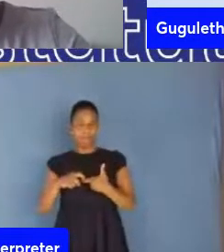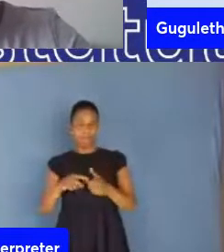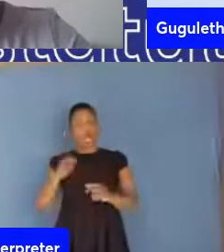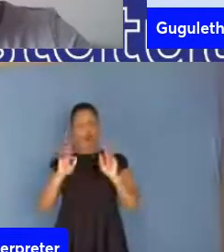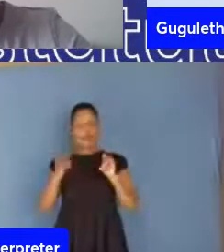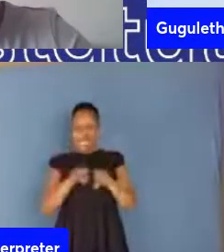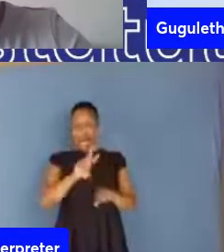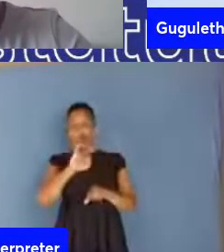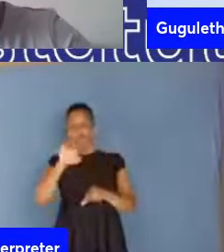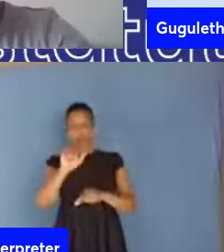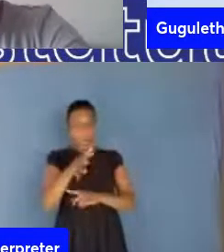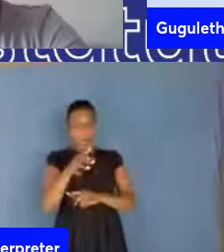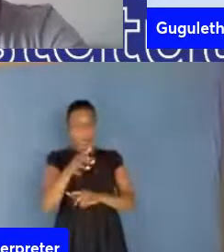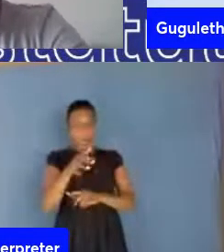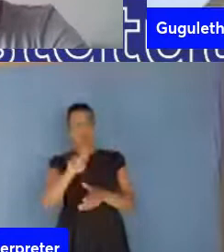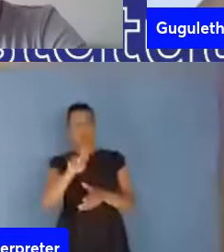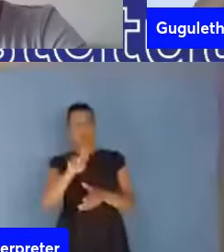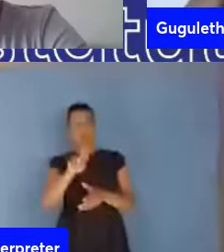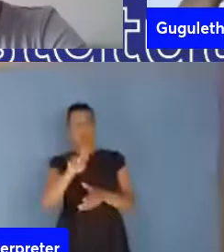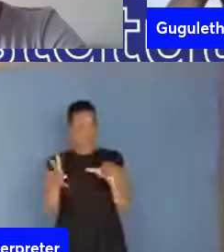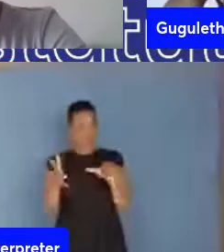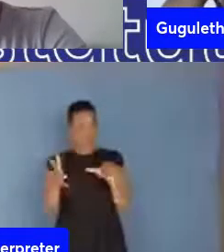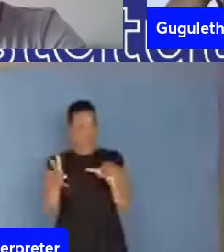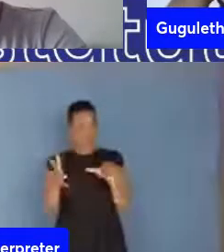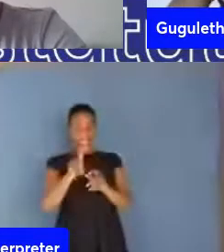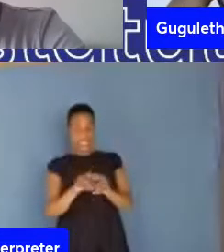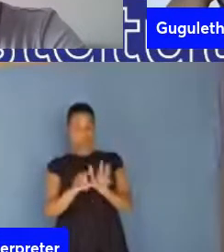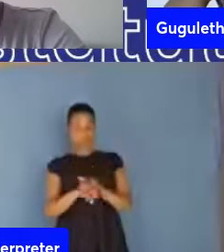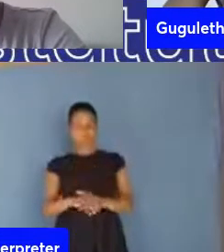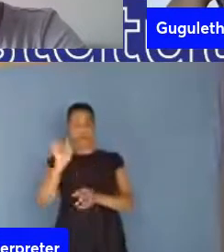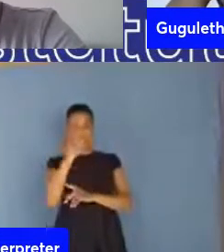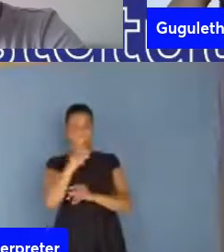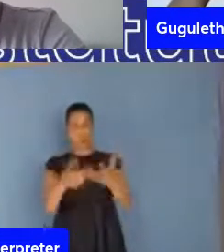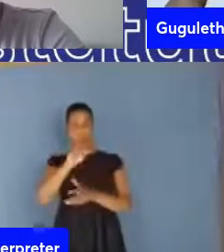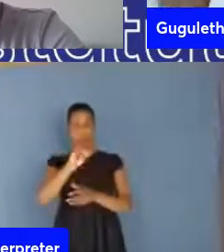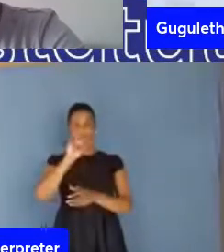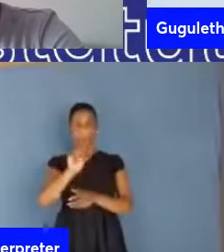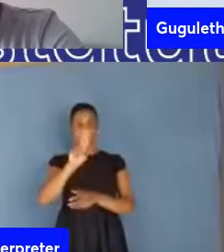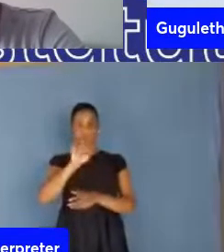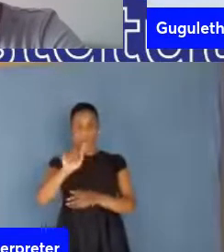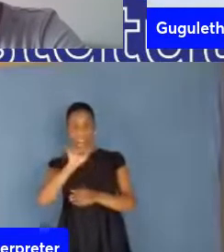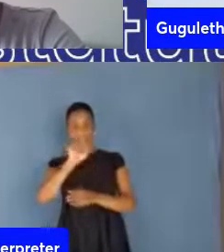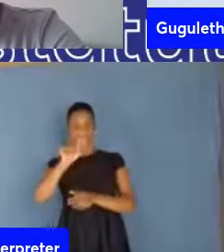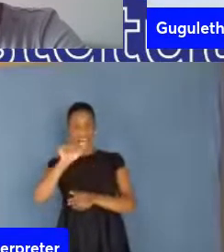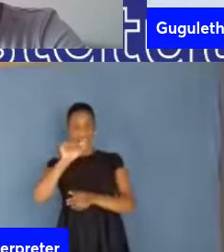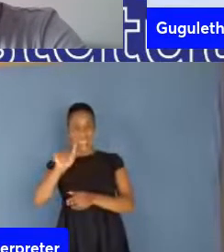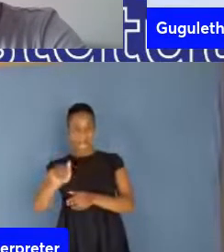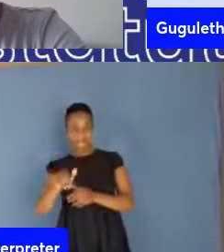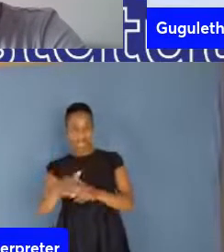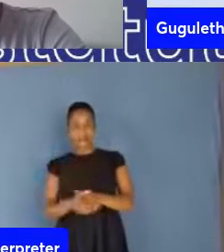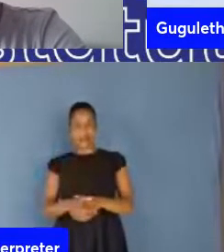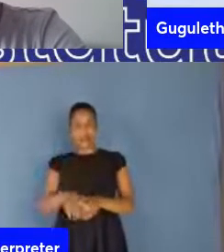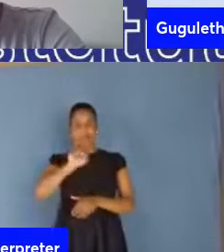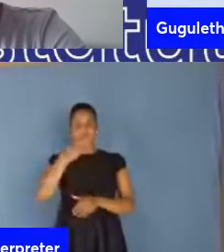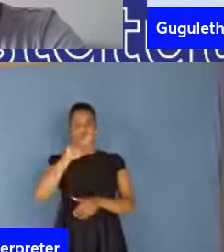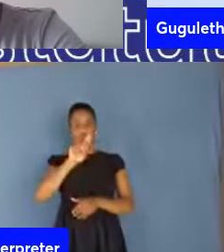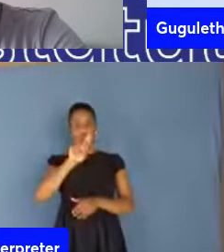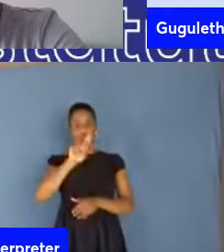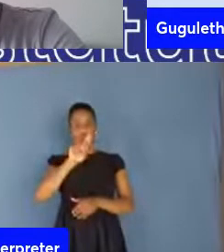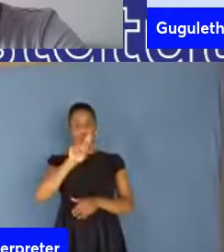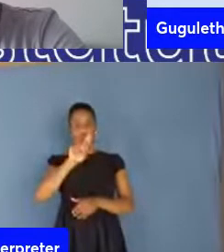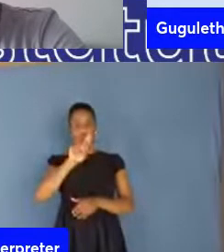Sasa Shumang. Nomusa is asking, how do we as parents to